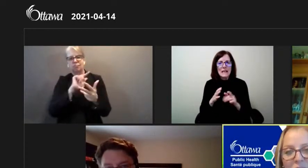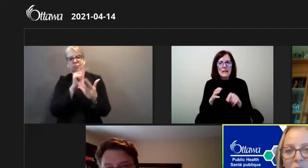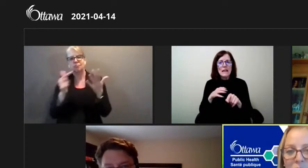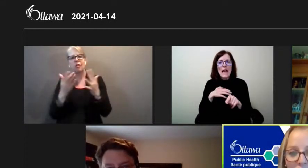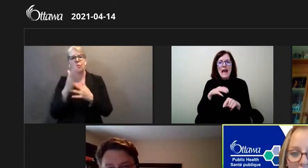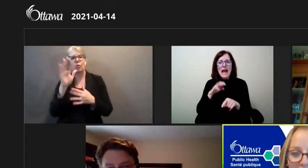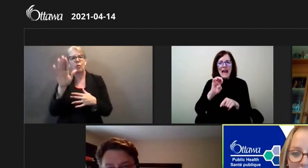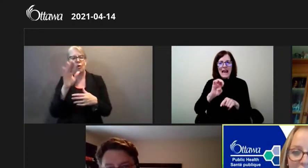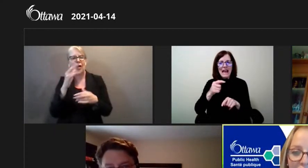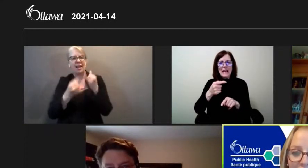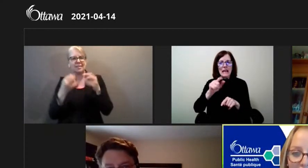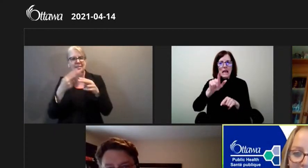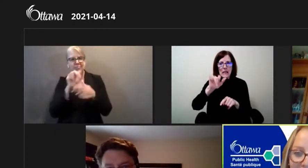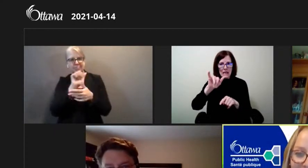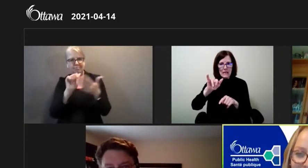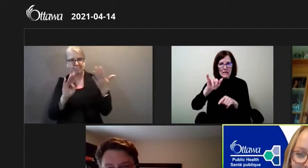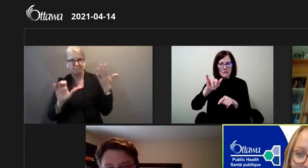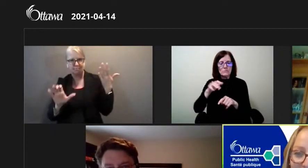today,